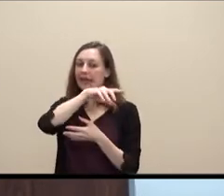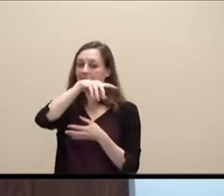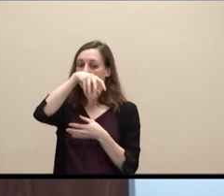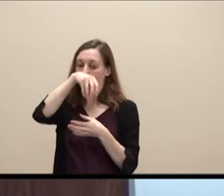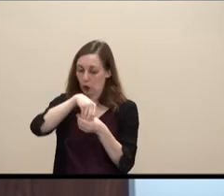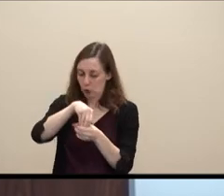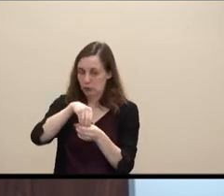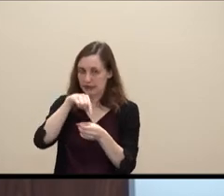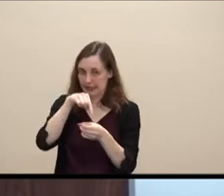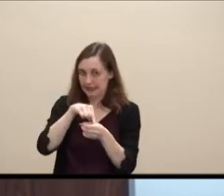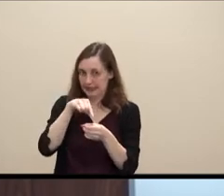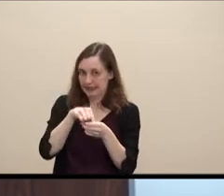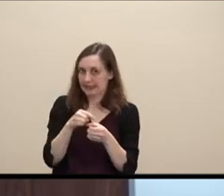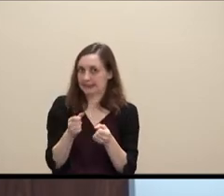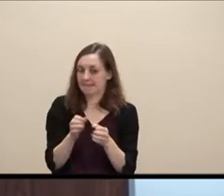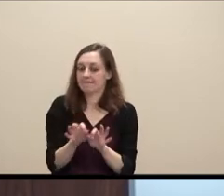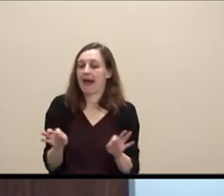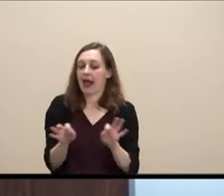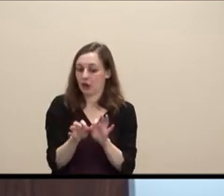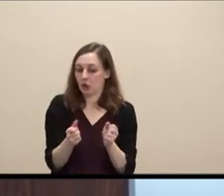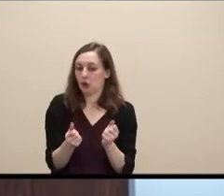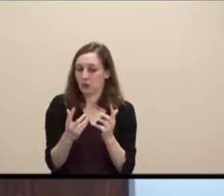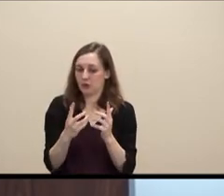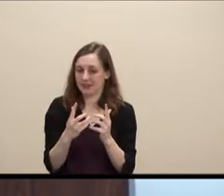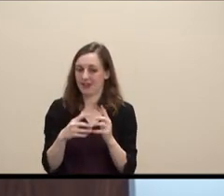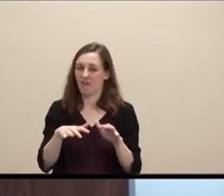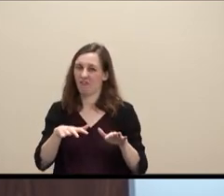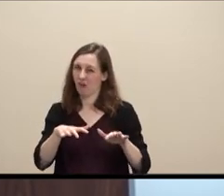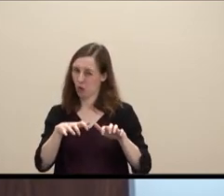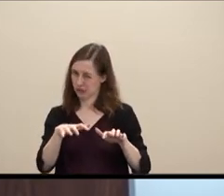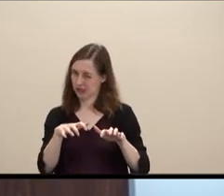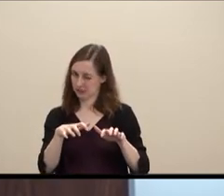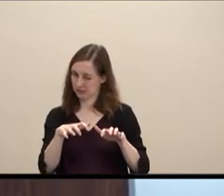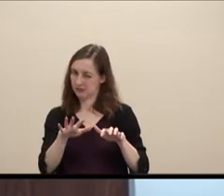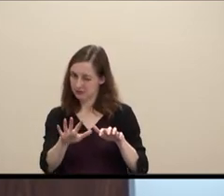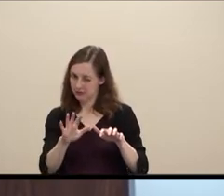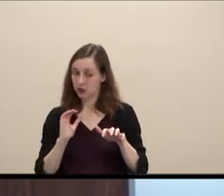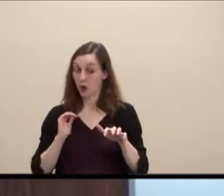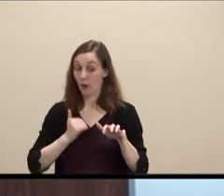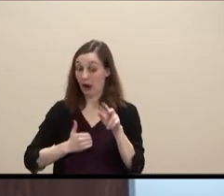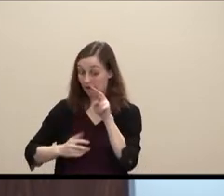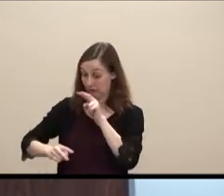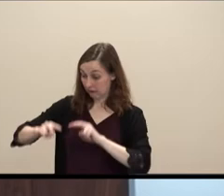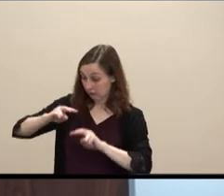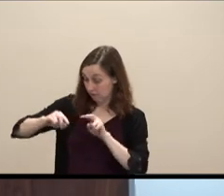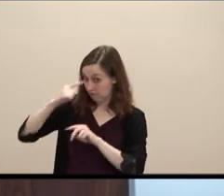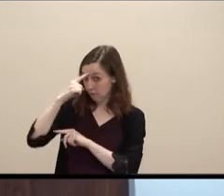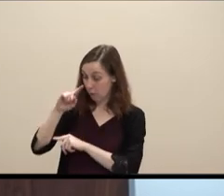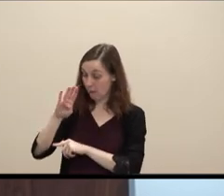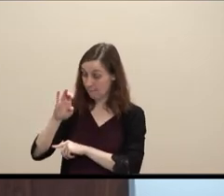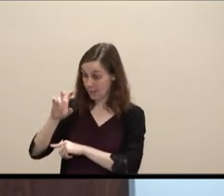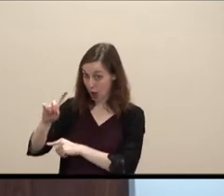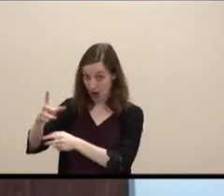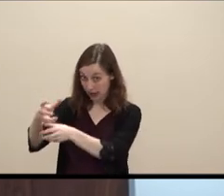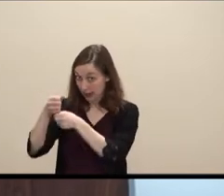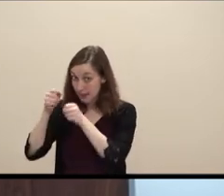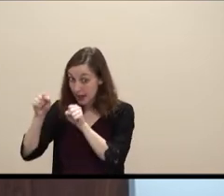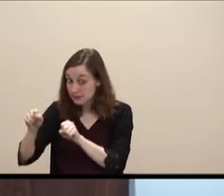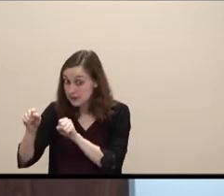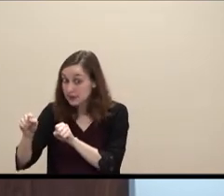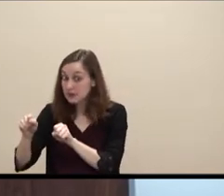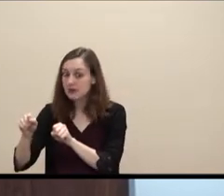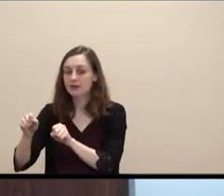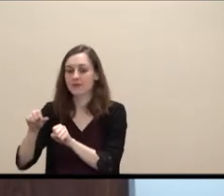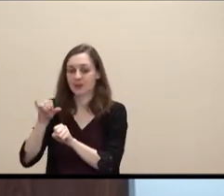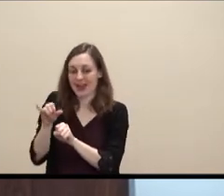that are frozen, okay? In our analysis, when we run an analysis to look at bond capacity, we've got to allocate